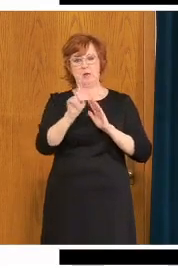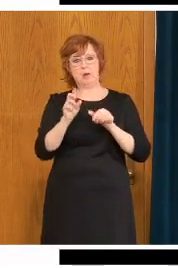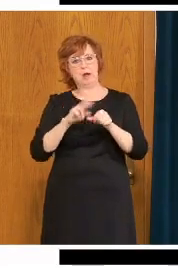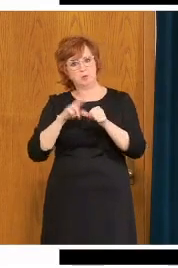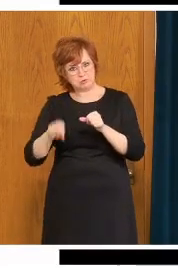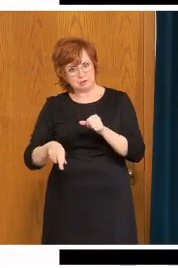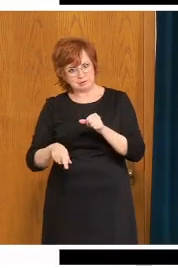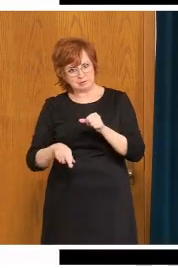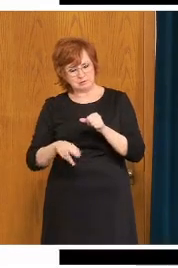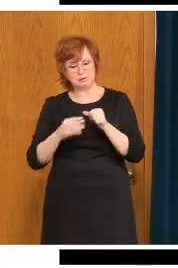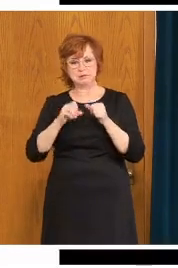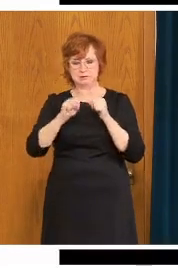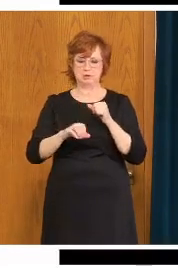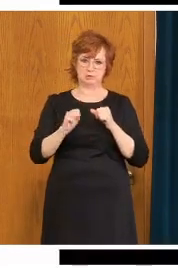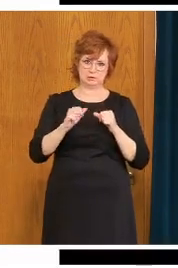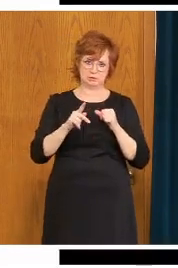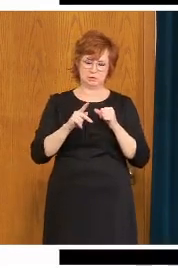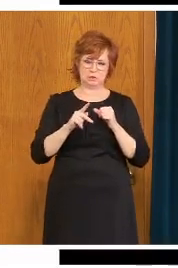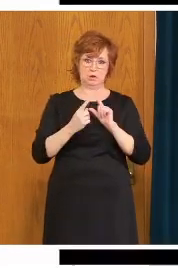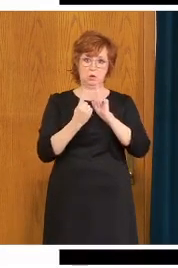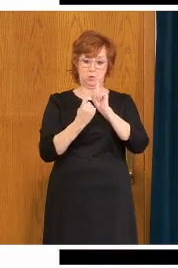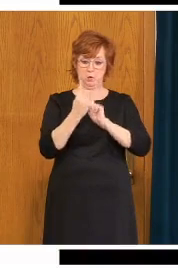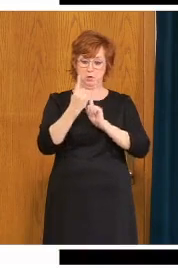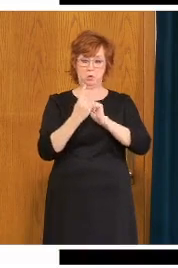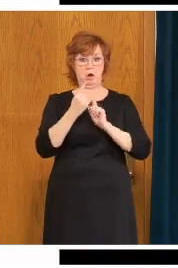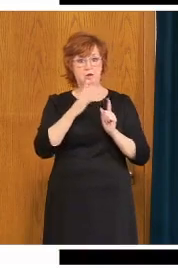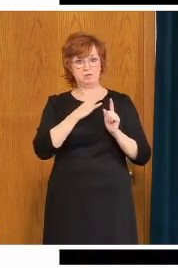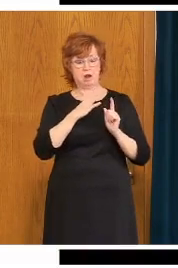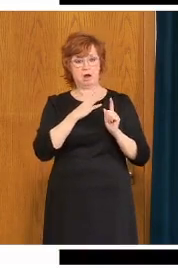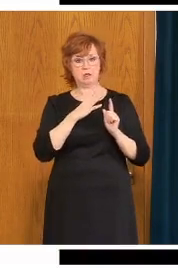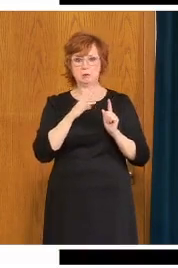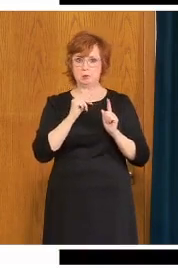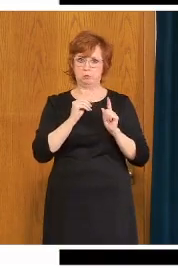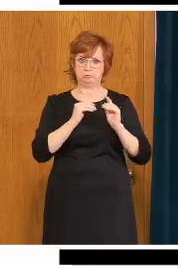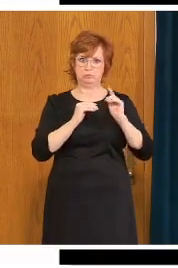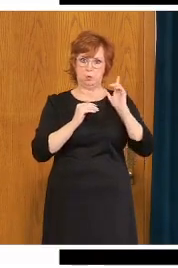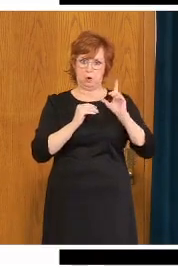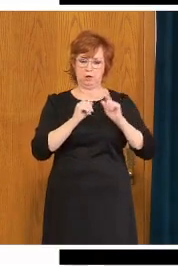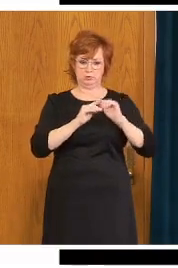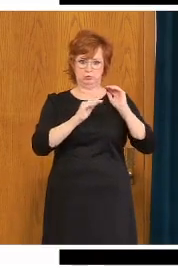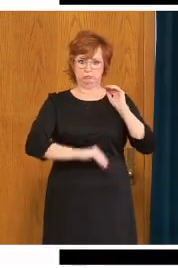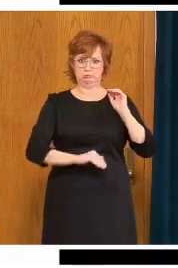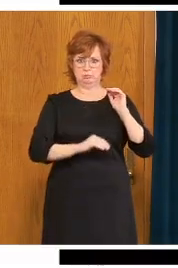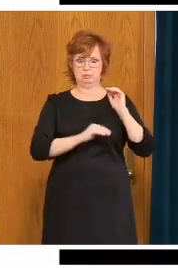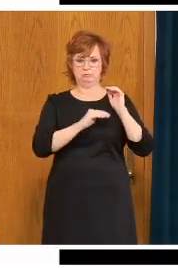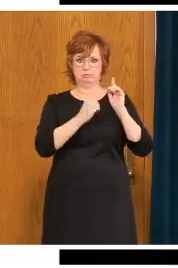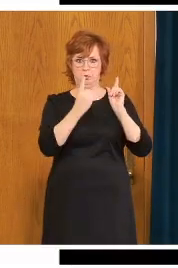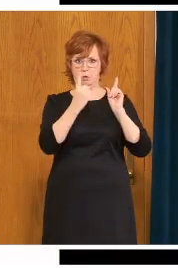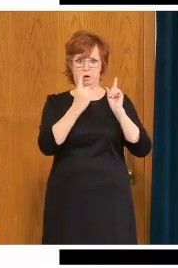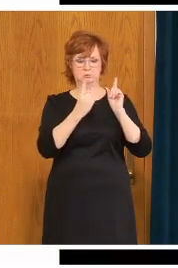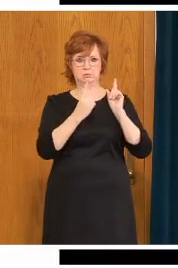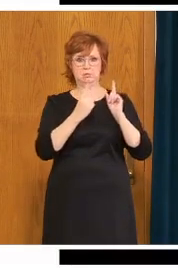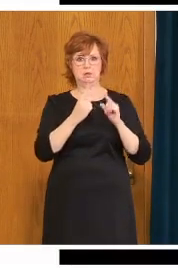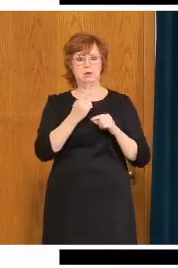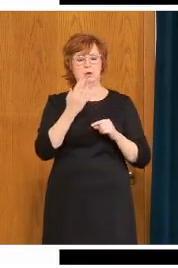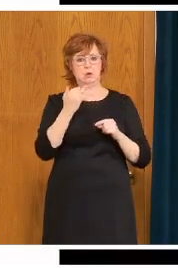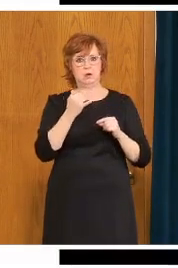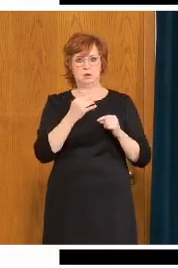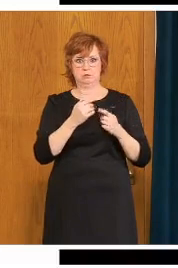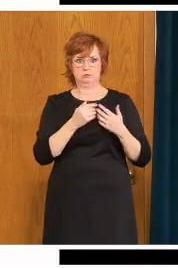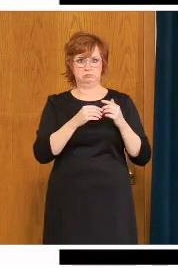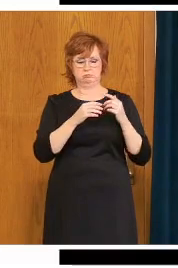need to keep this not just at 1, but well below 1, because we all know rates of concern are 60% more transmissible. So 1 is not enough.